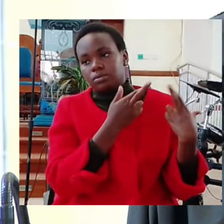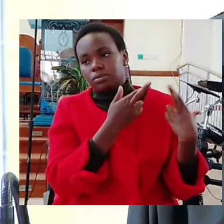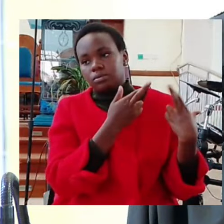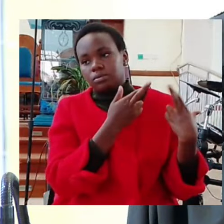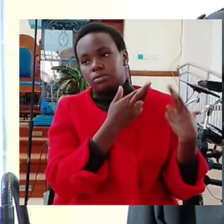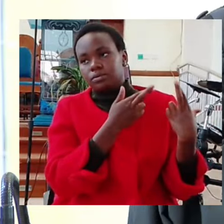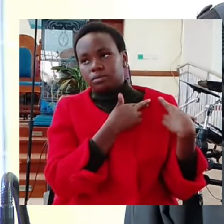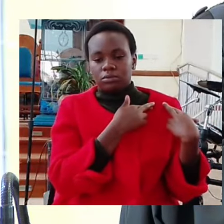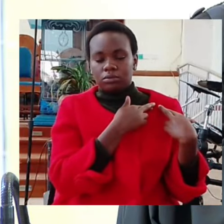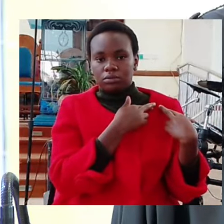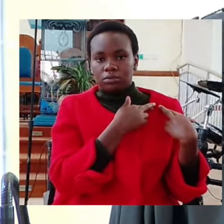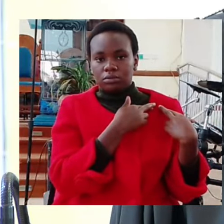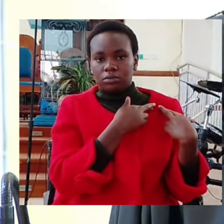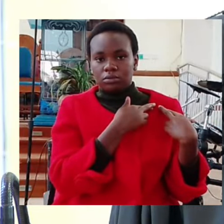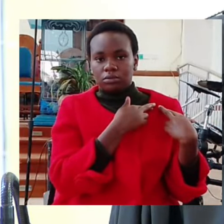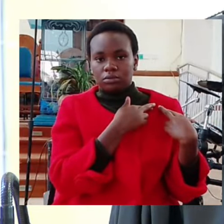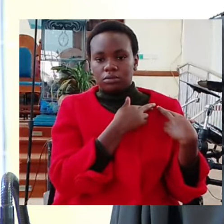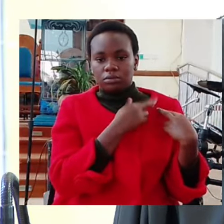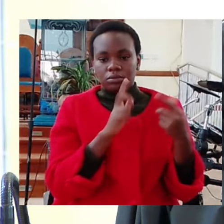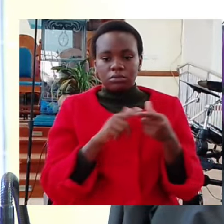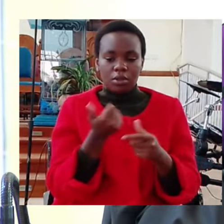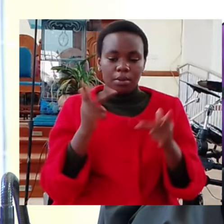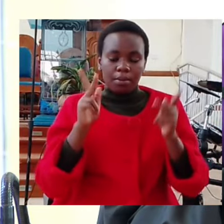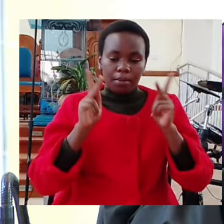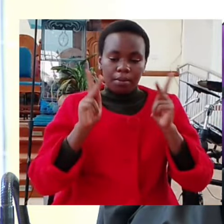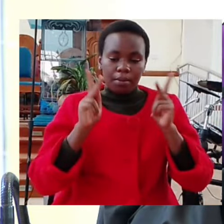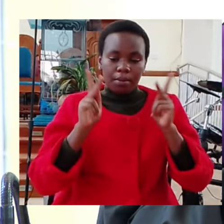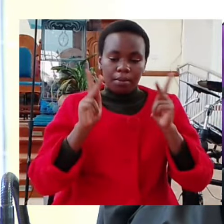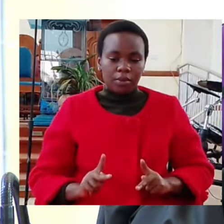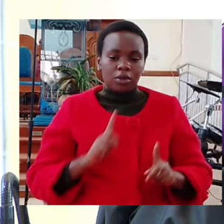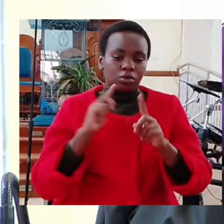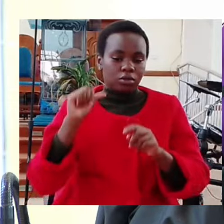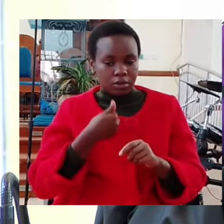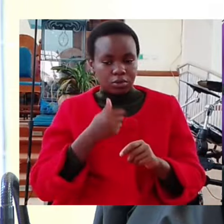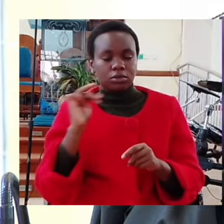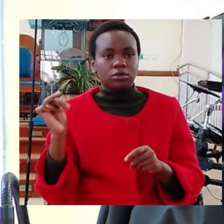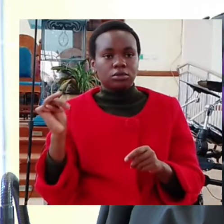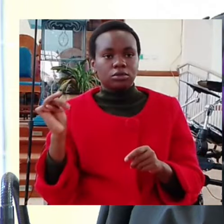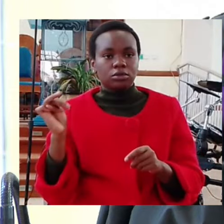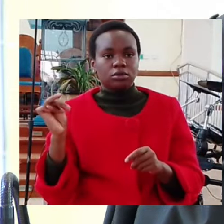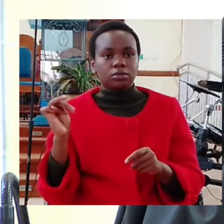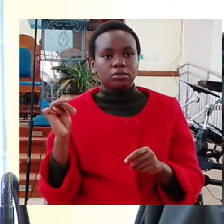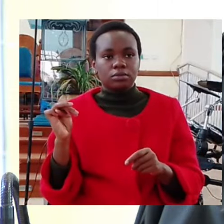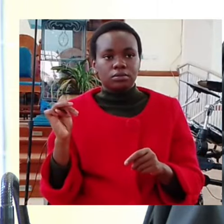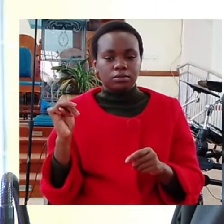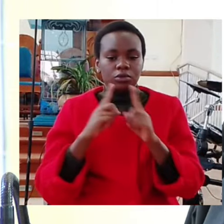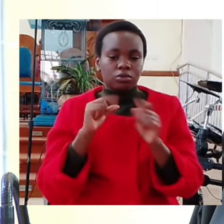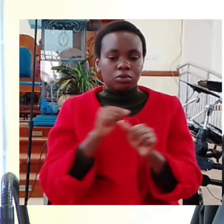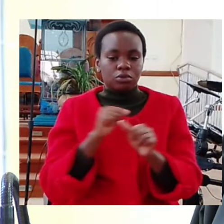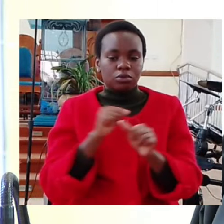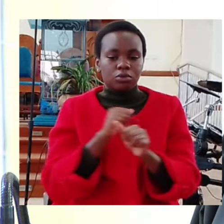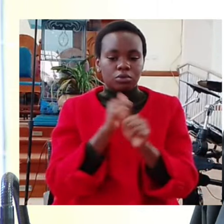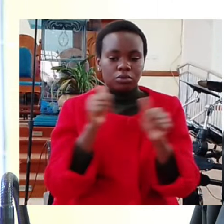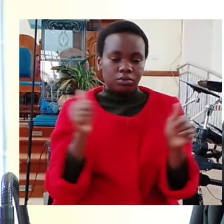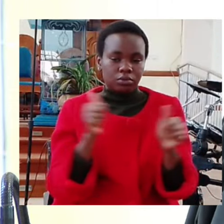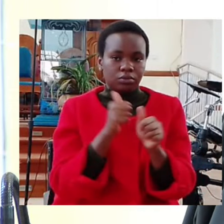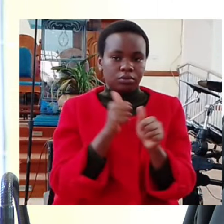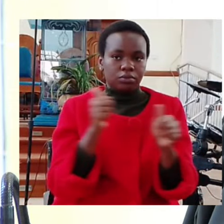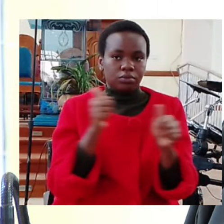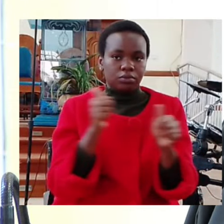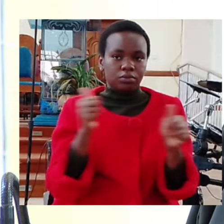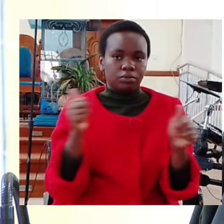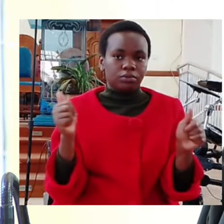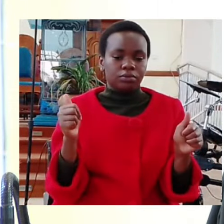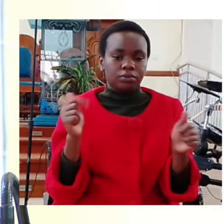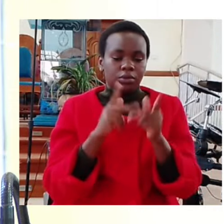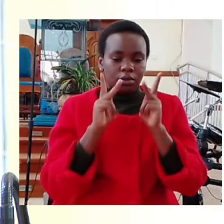Igororoa ya your colleagues. Speak nicely to them. Mariria wega. Tuika mundu wakwaria